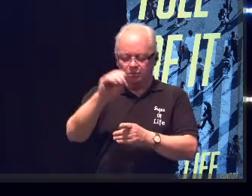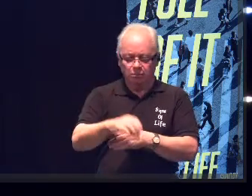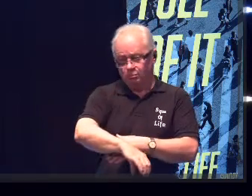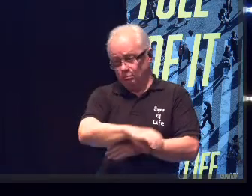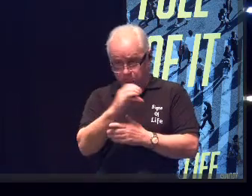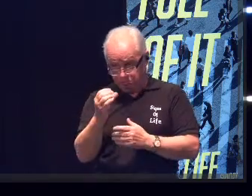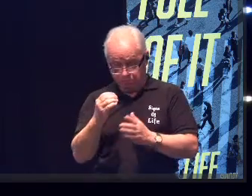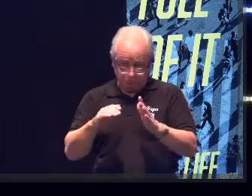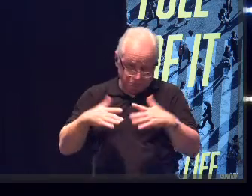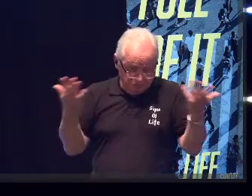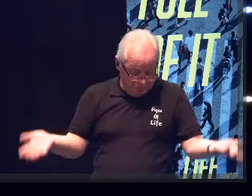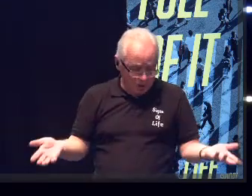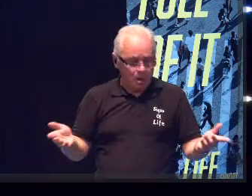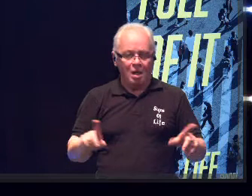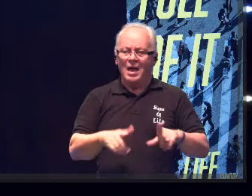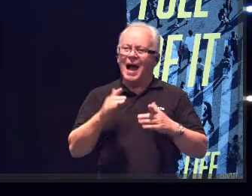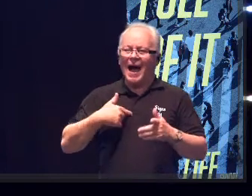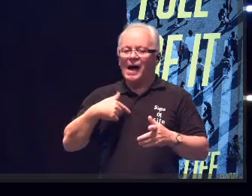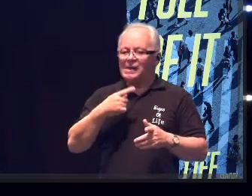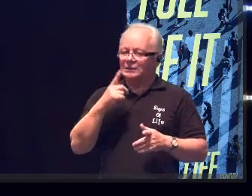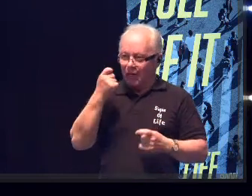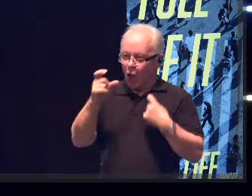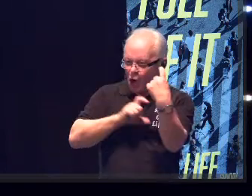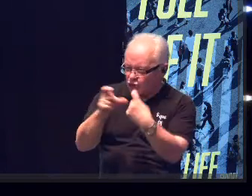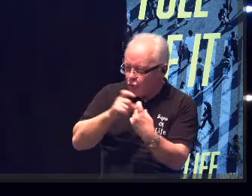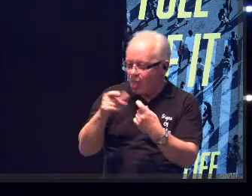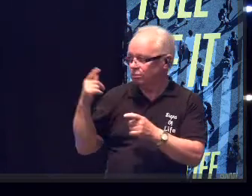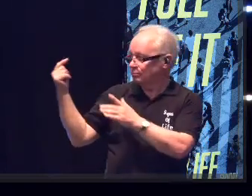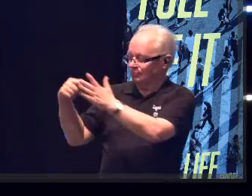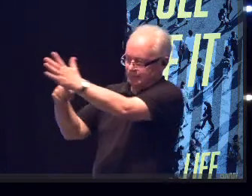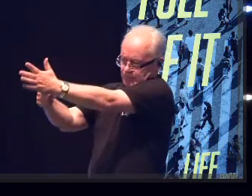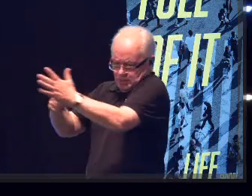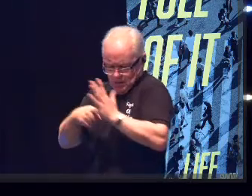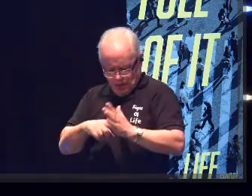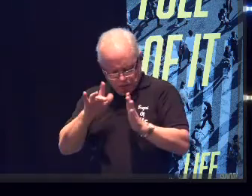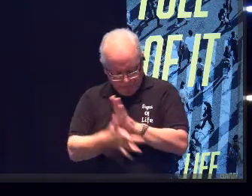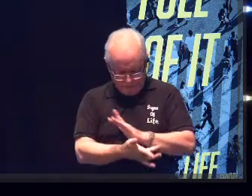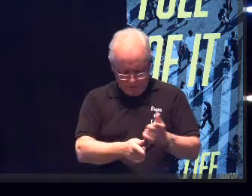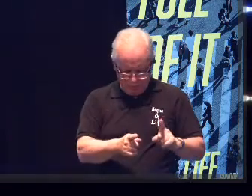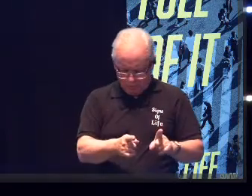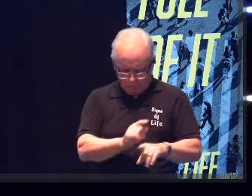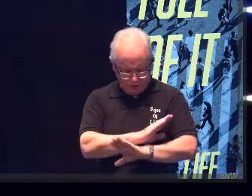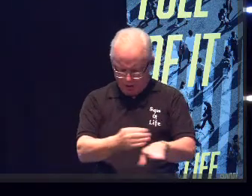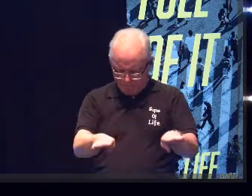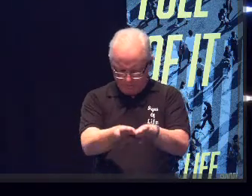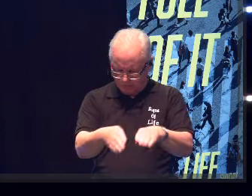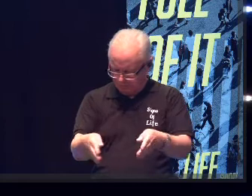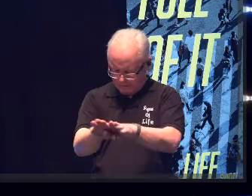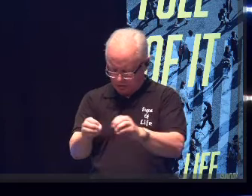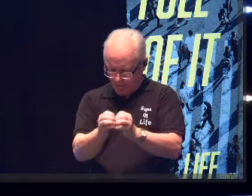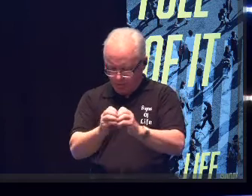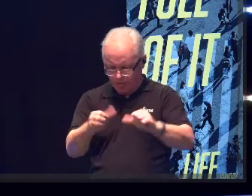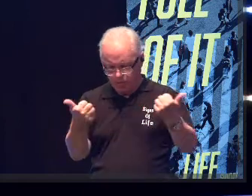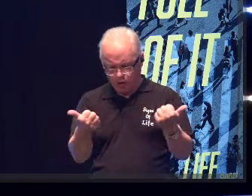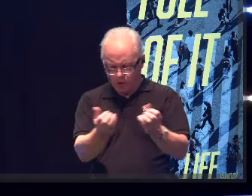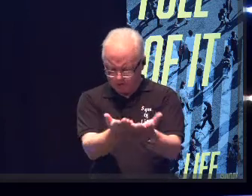the Christianity that they've been presented with is far from the gospel that is at the heart of God. But we'll talk a